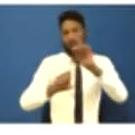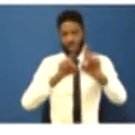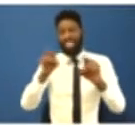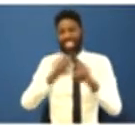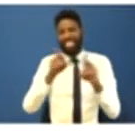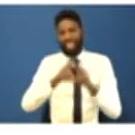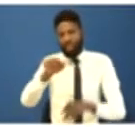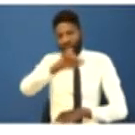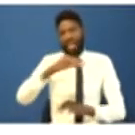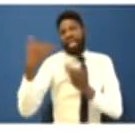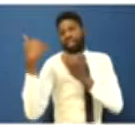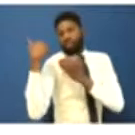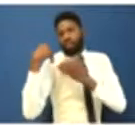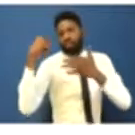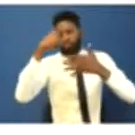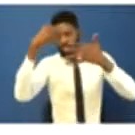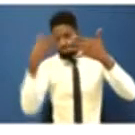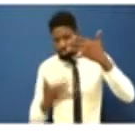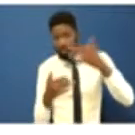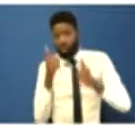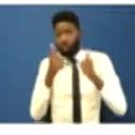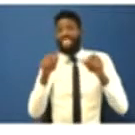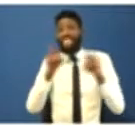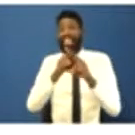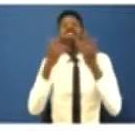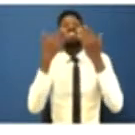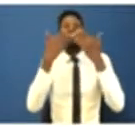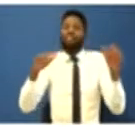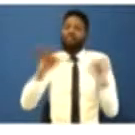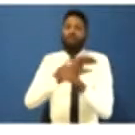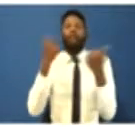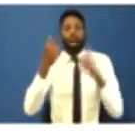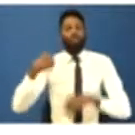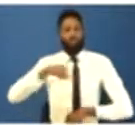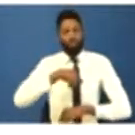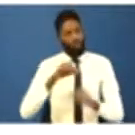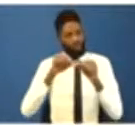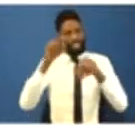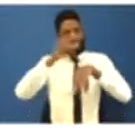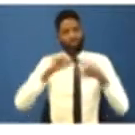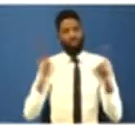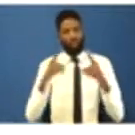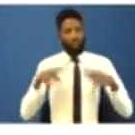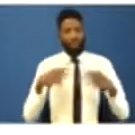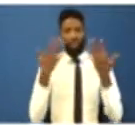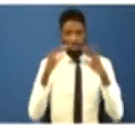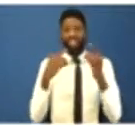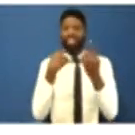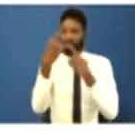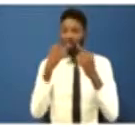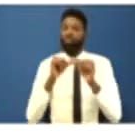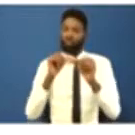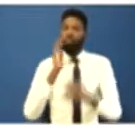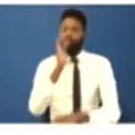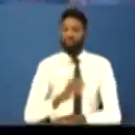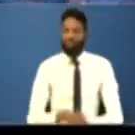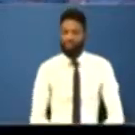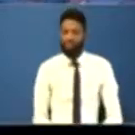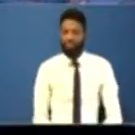thematic areas that are yet to be exhausted and will continue after the break the debate continues